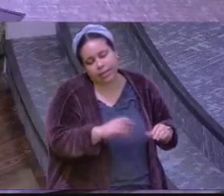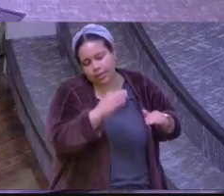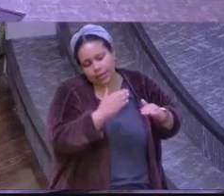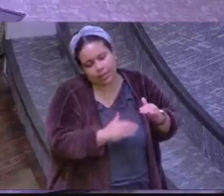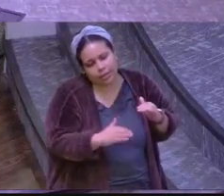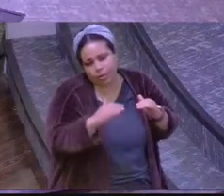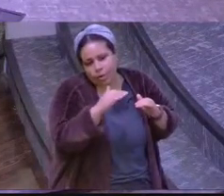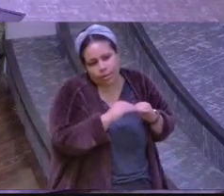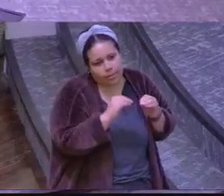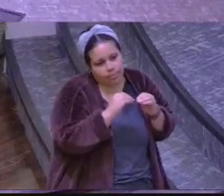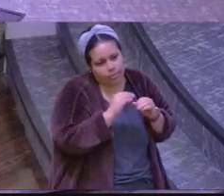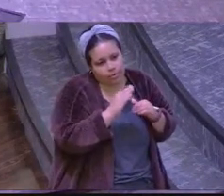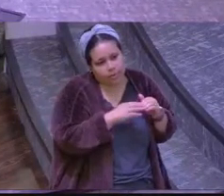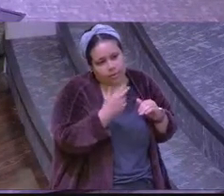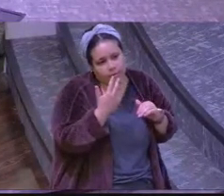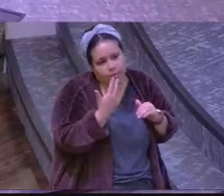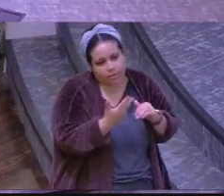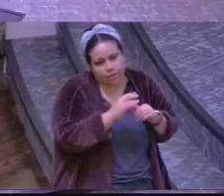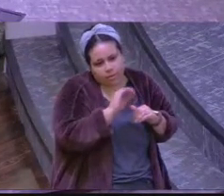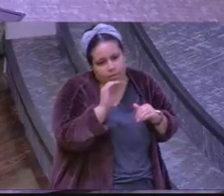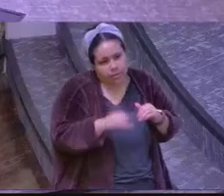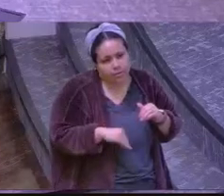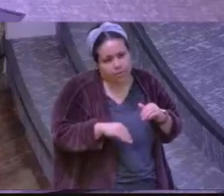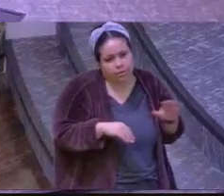per year. That bill got so